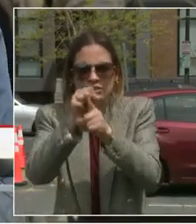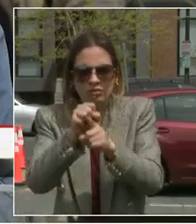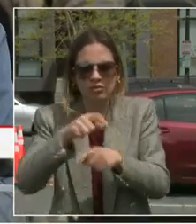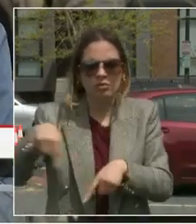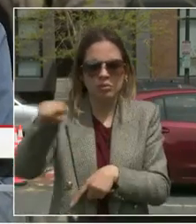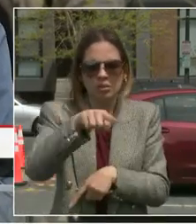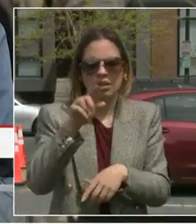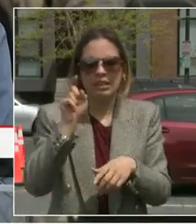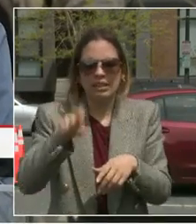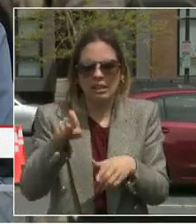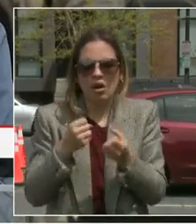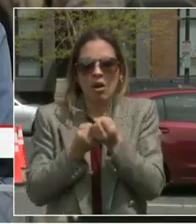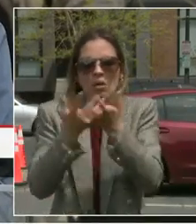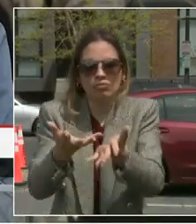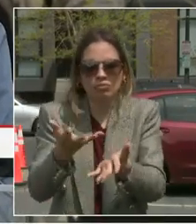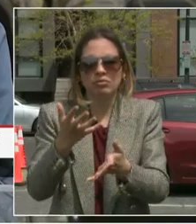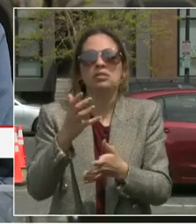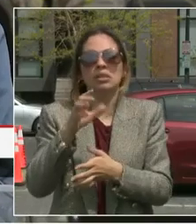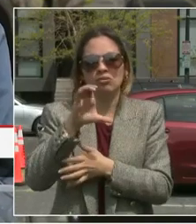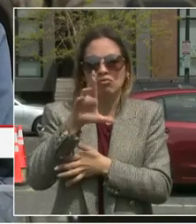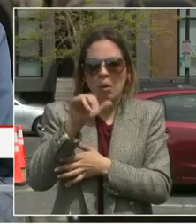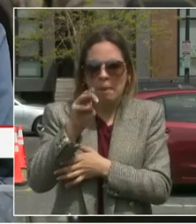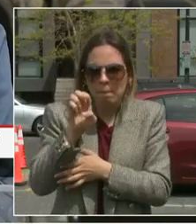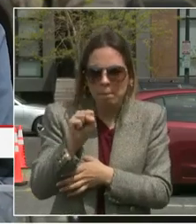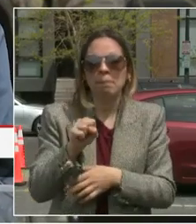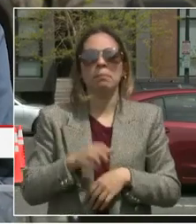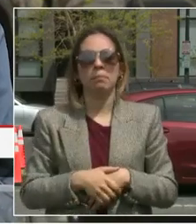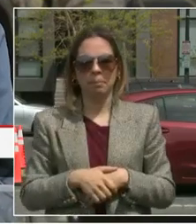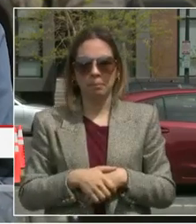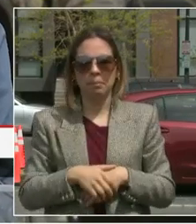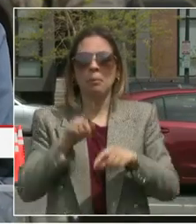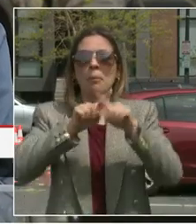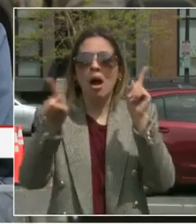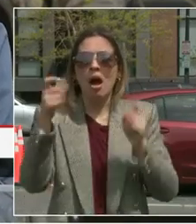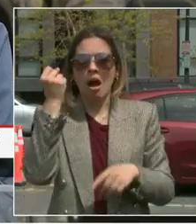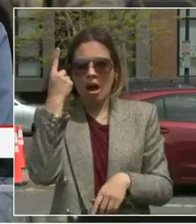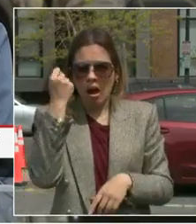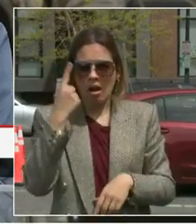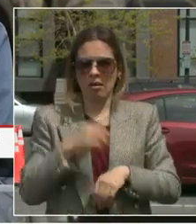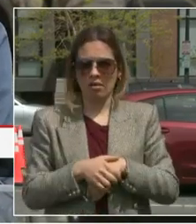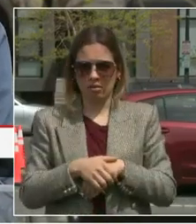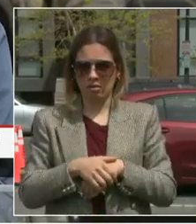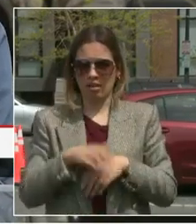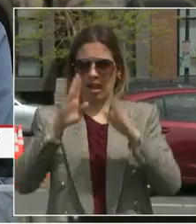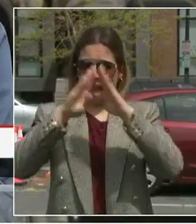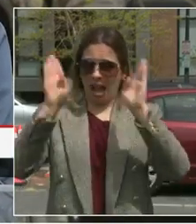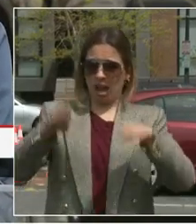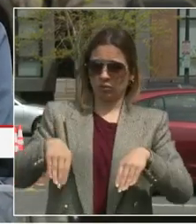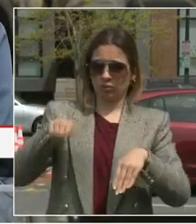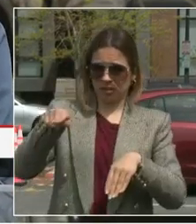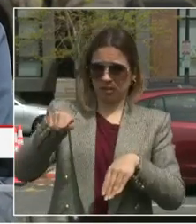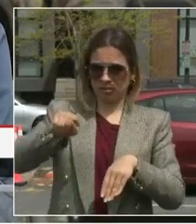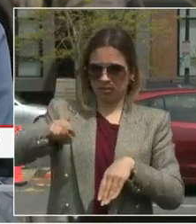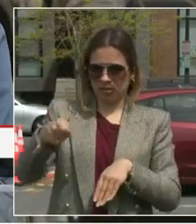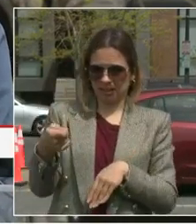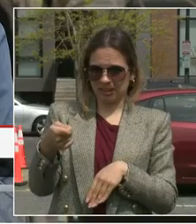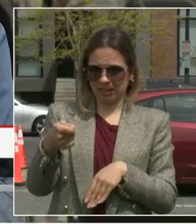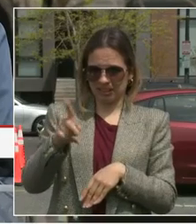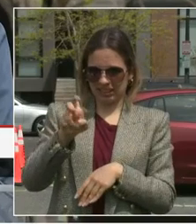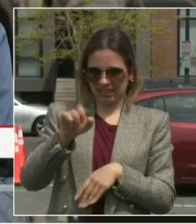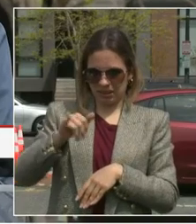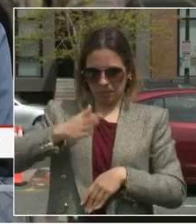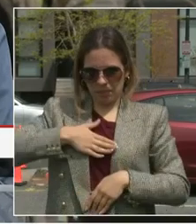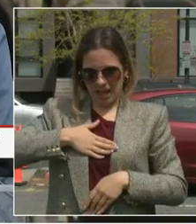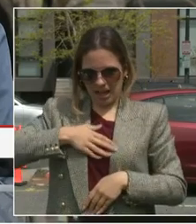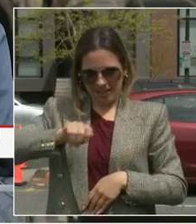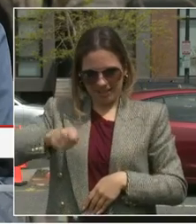all of us that go home at night and turn the key on a door, that's when we're going to be safer. And that is what we